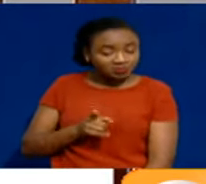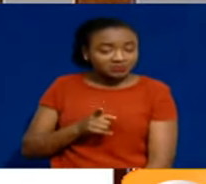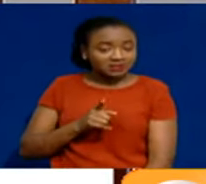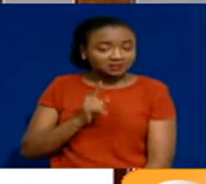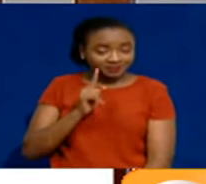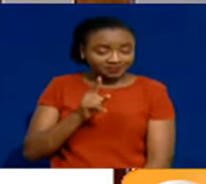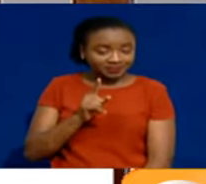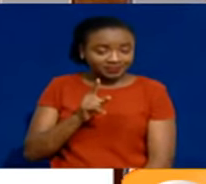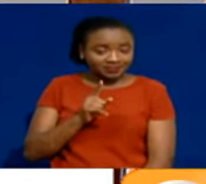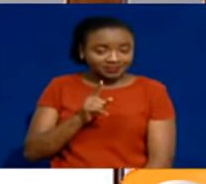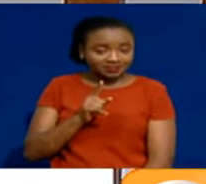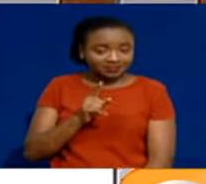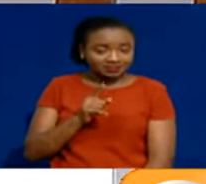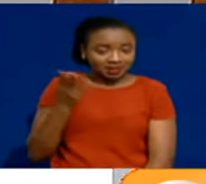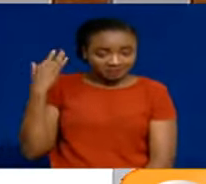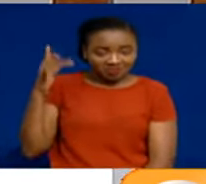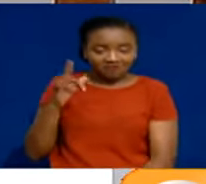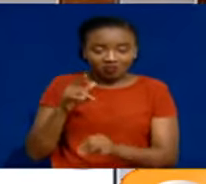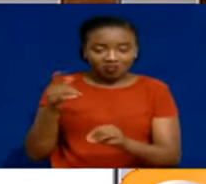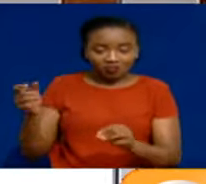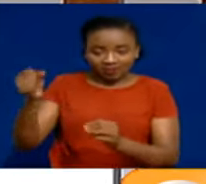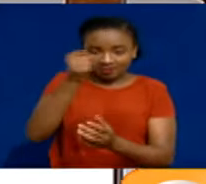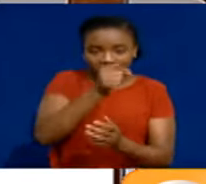before we elected Kibaki.